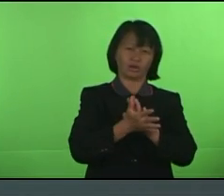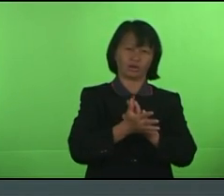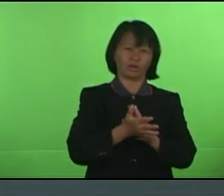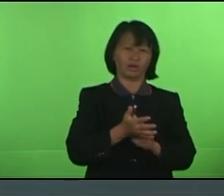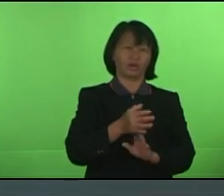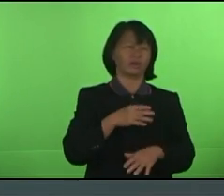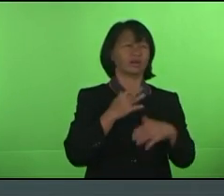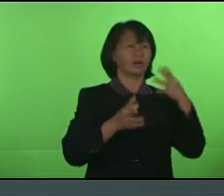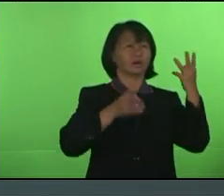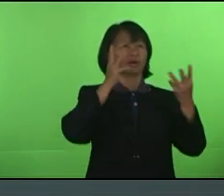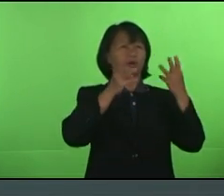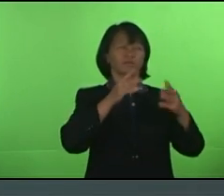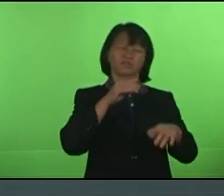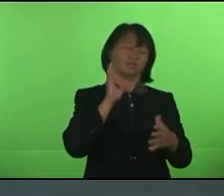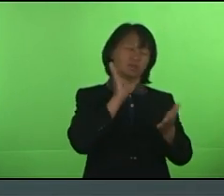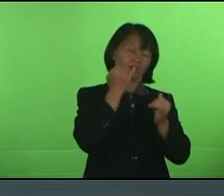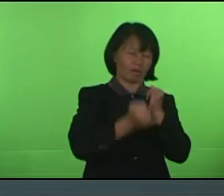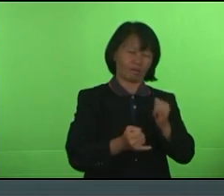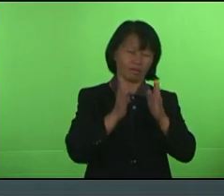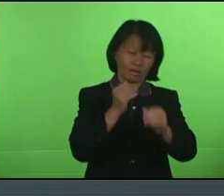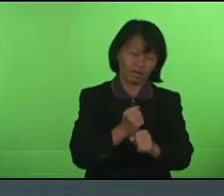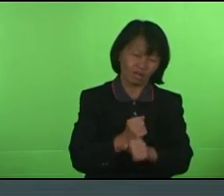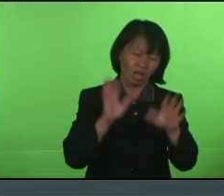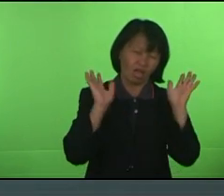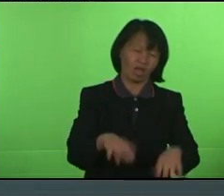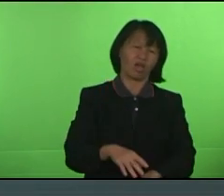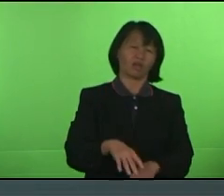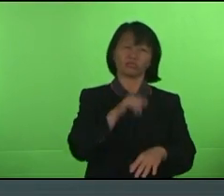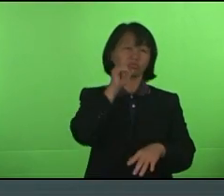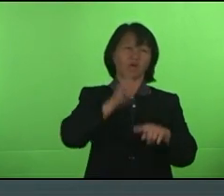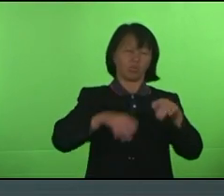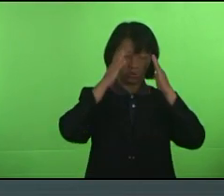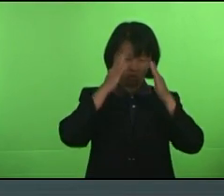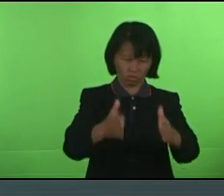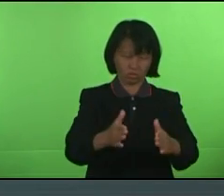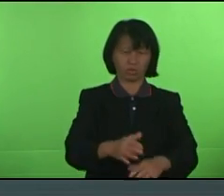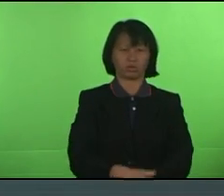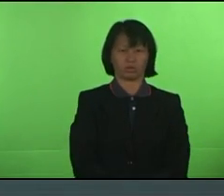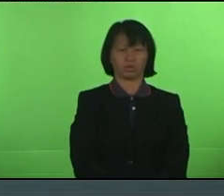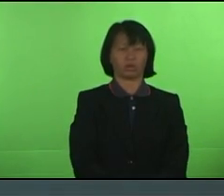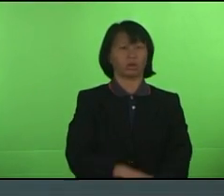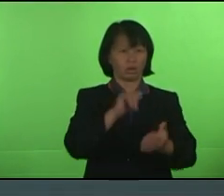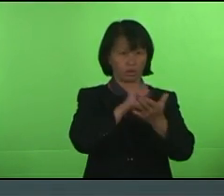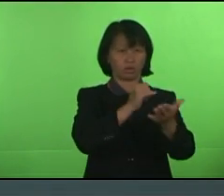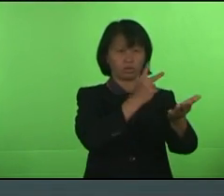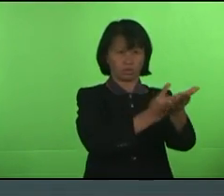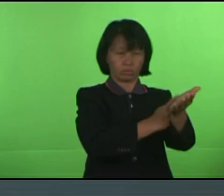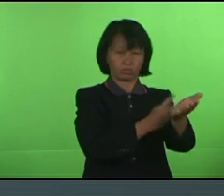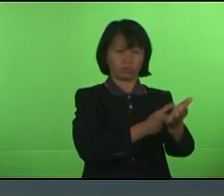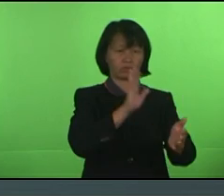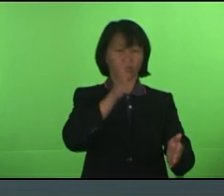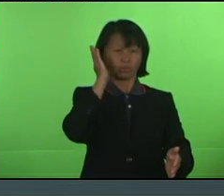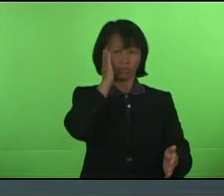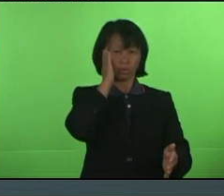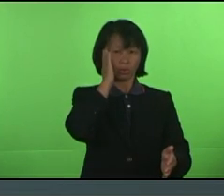not to concentrate in your work. Okay, now that's the causes. It's good to know, because you are